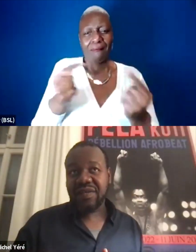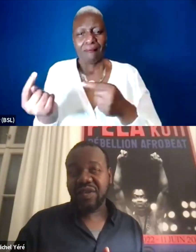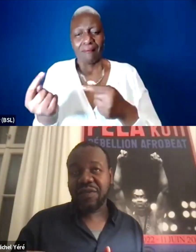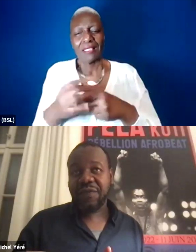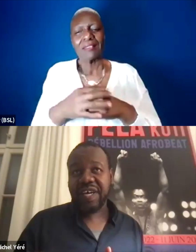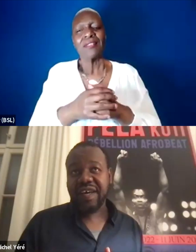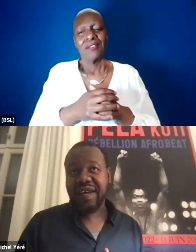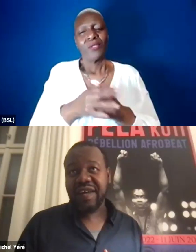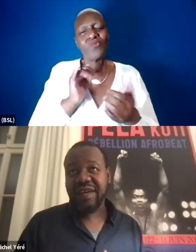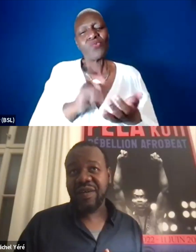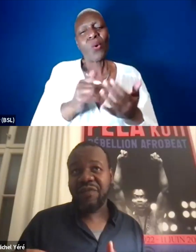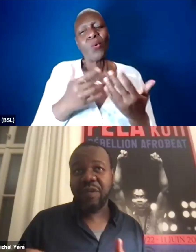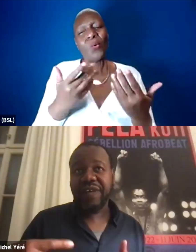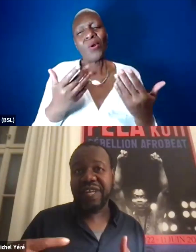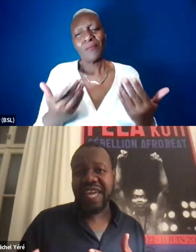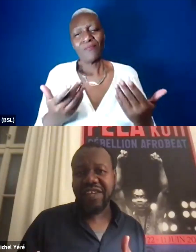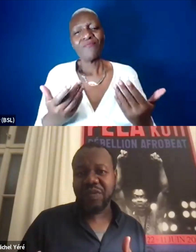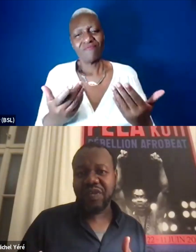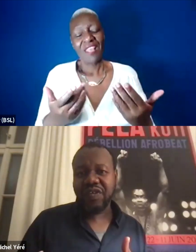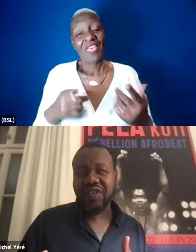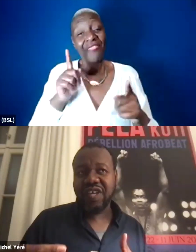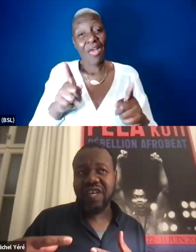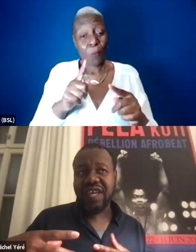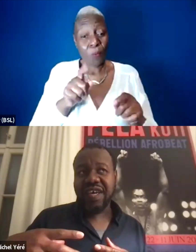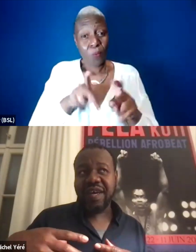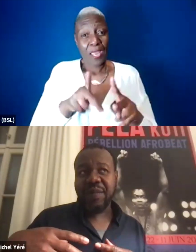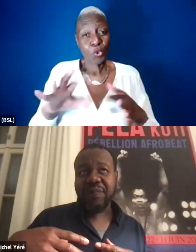that sort of form of engagement,